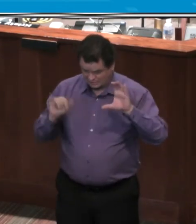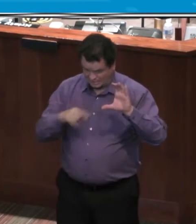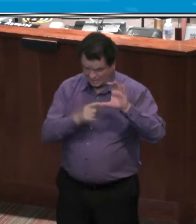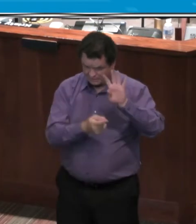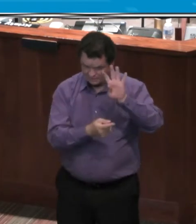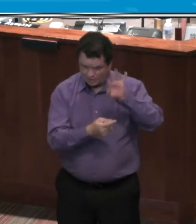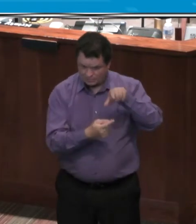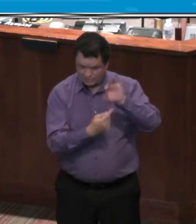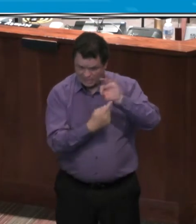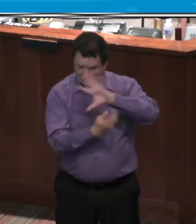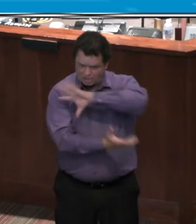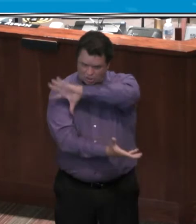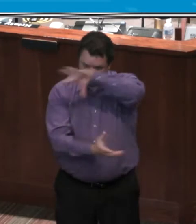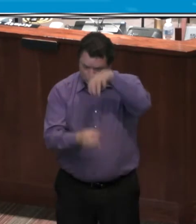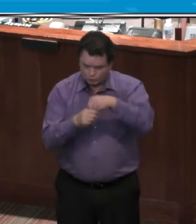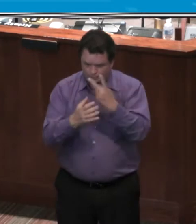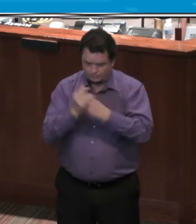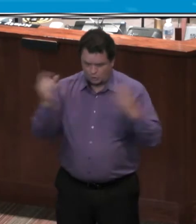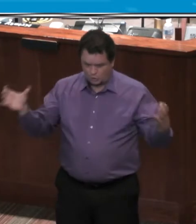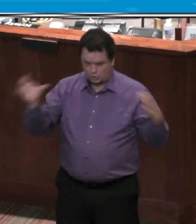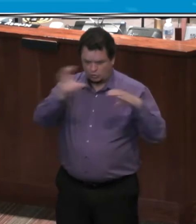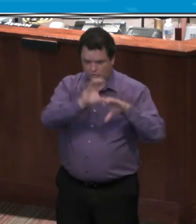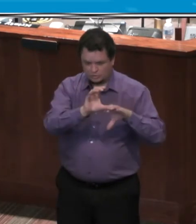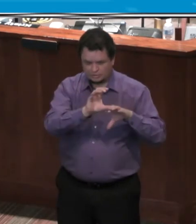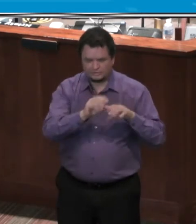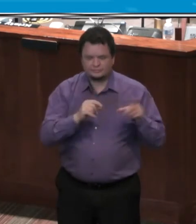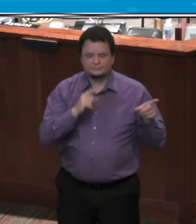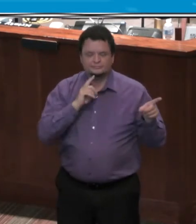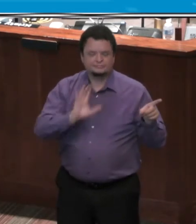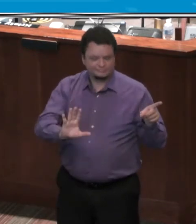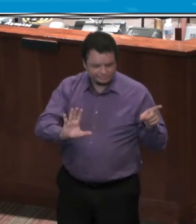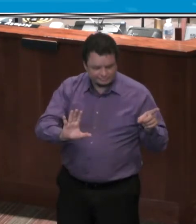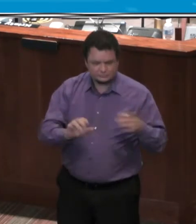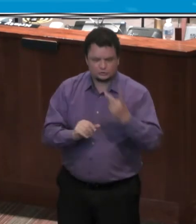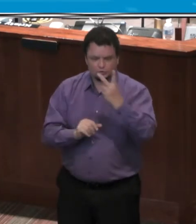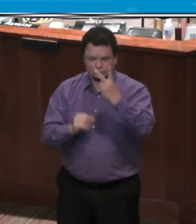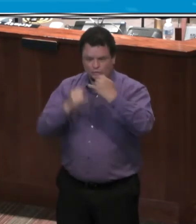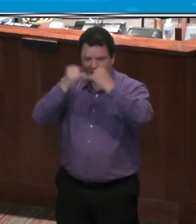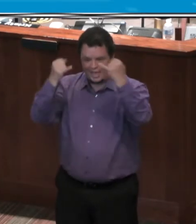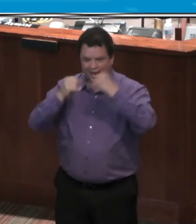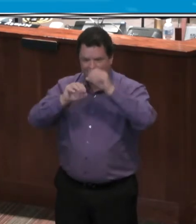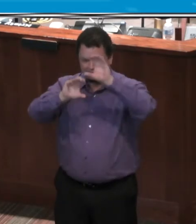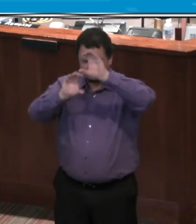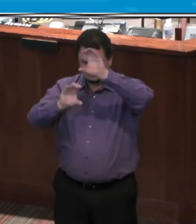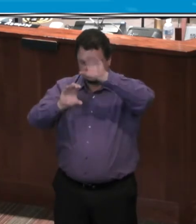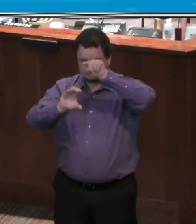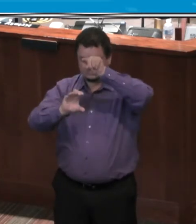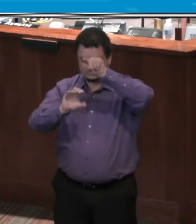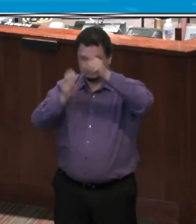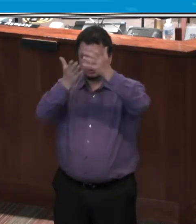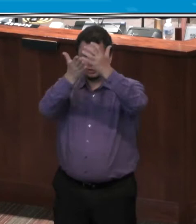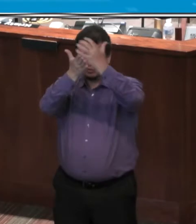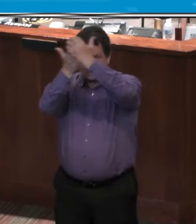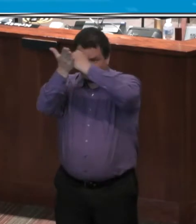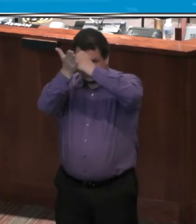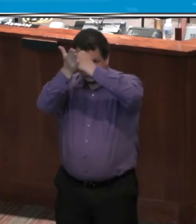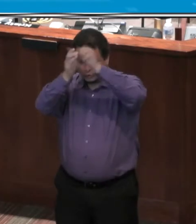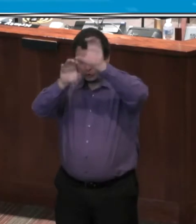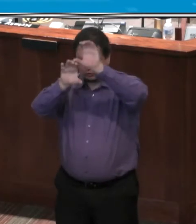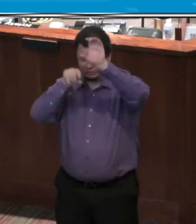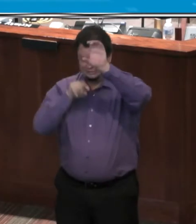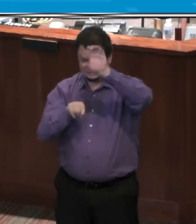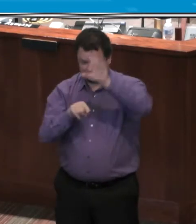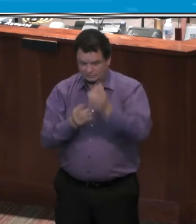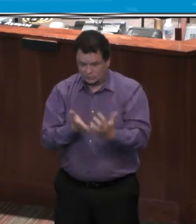So the top two lines are split because it's the two revenue lines that we're putting it into, and then the next part is actually appropriating the expenditures.